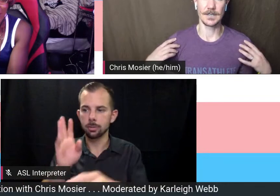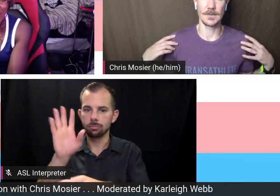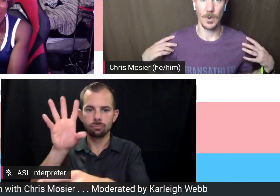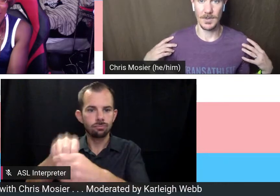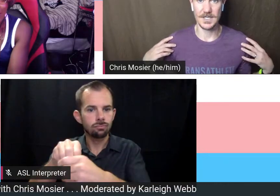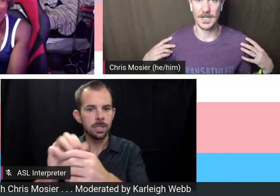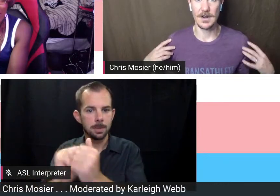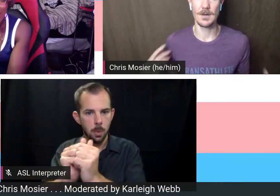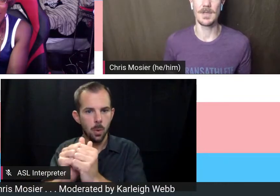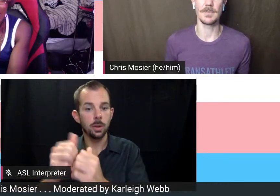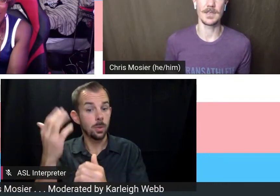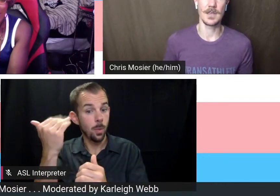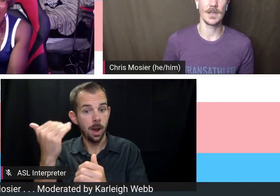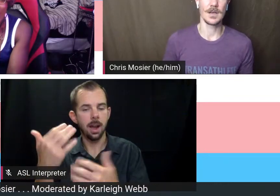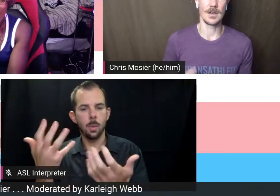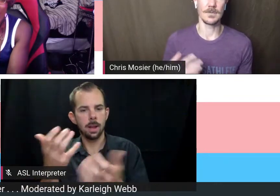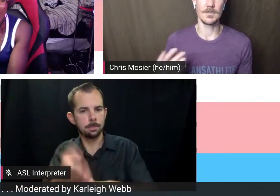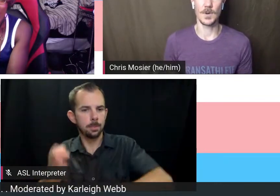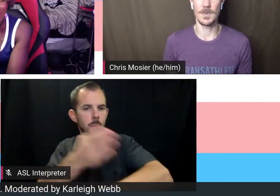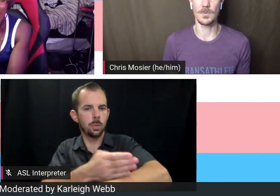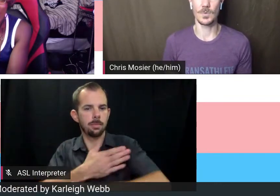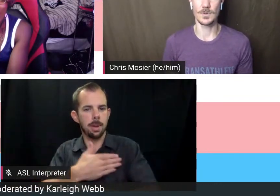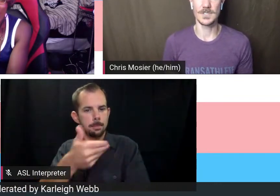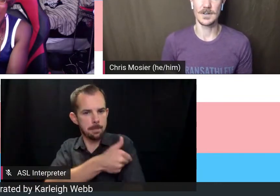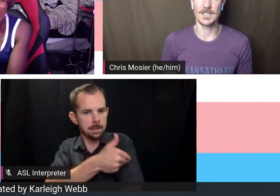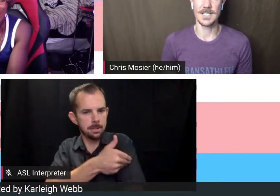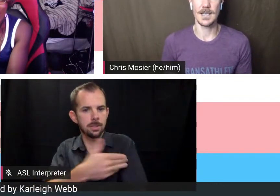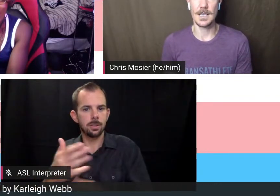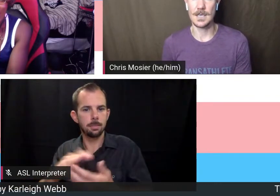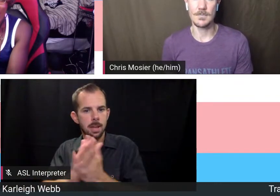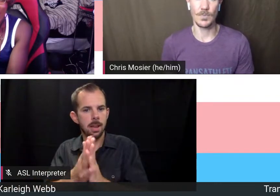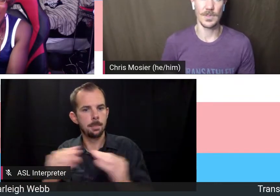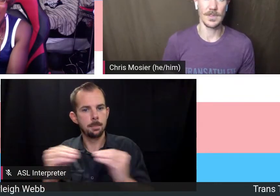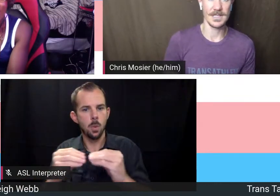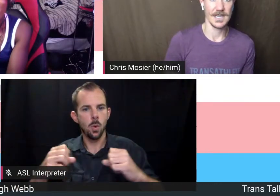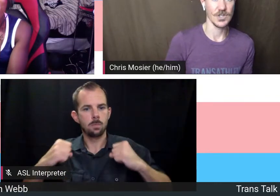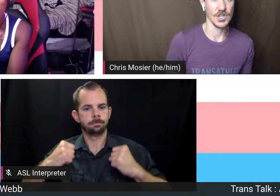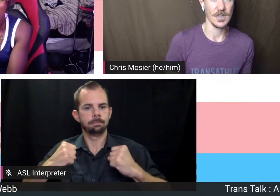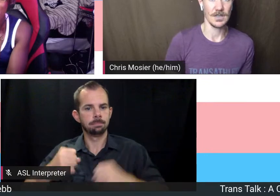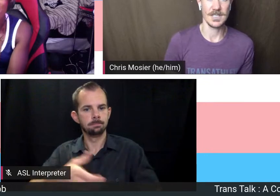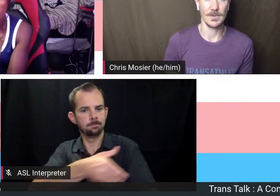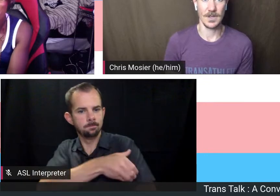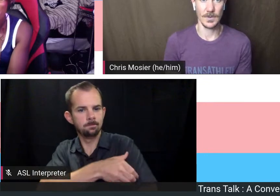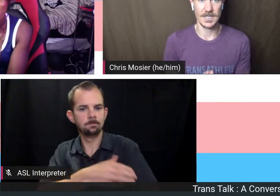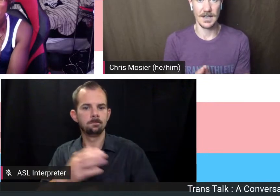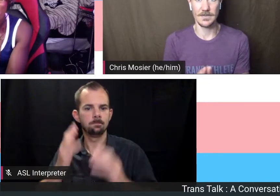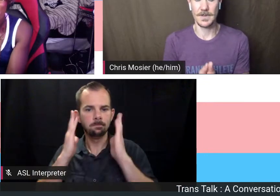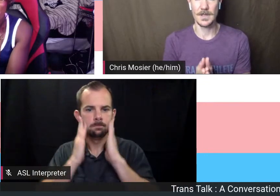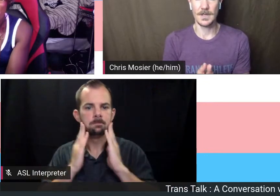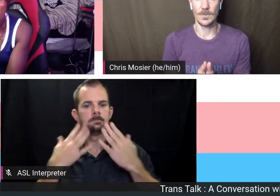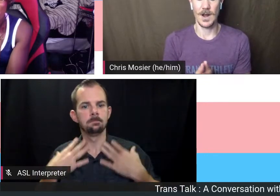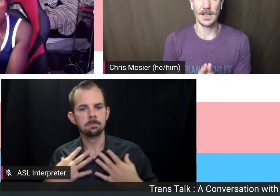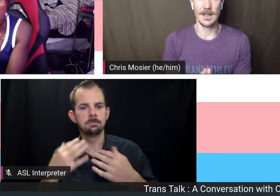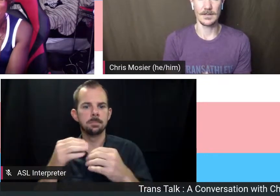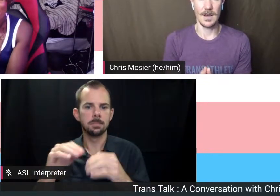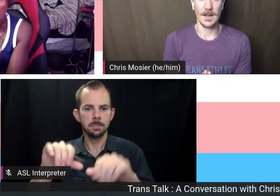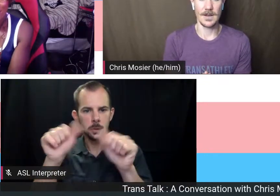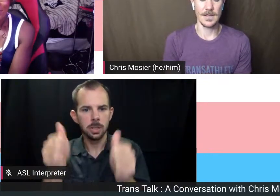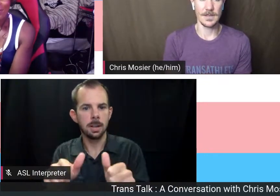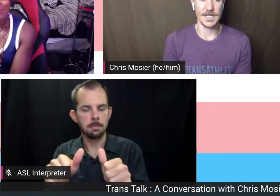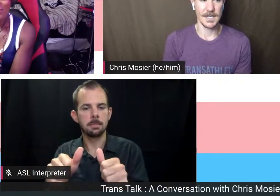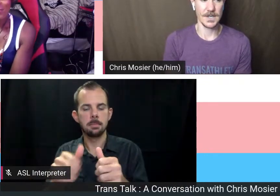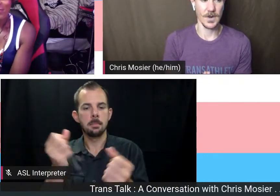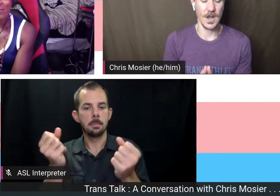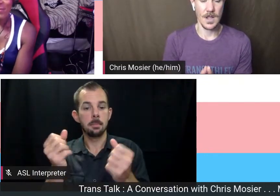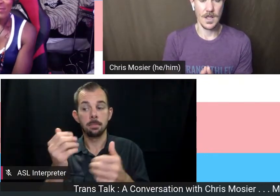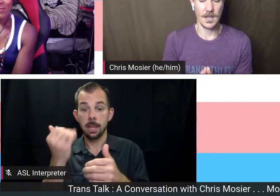weights and get a little more muscle here. Maybe, people will start to say he more than they say she, because I was always kind of riding that line